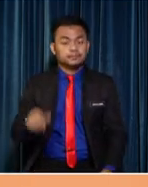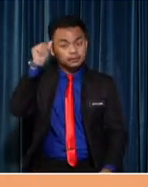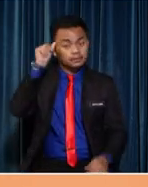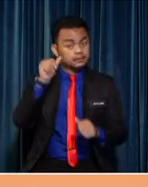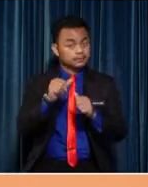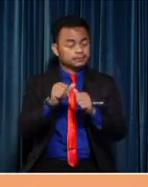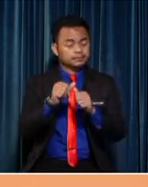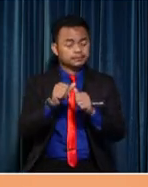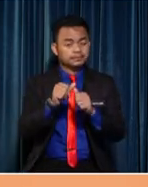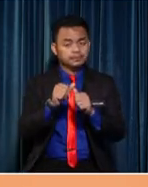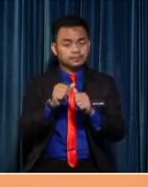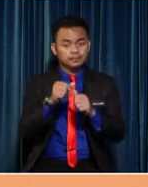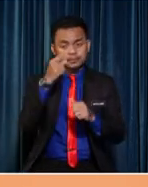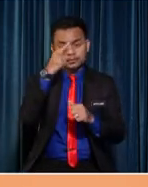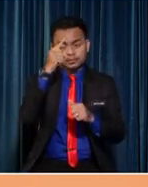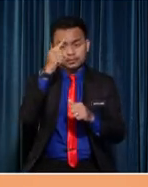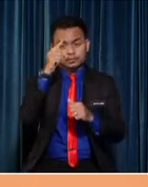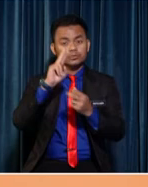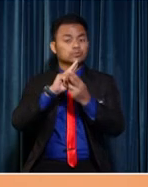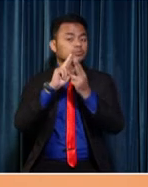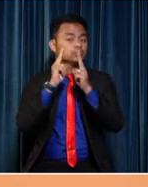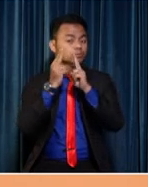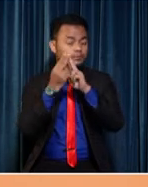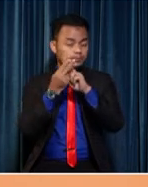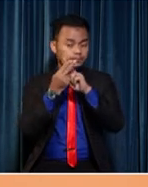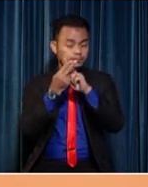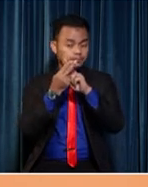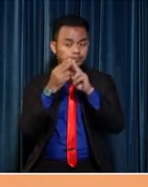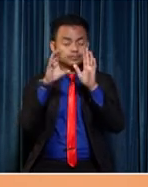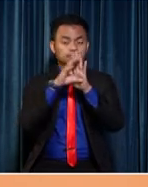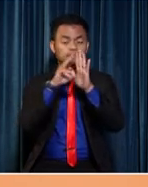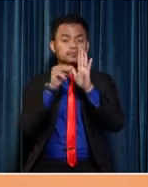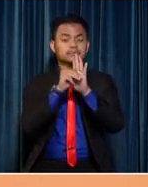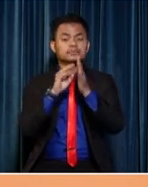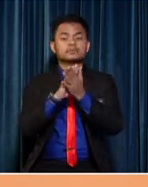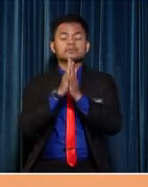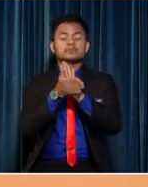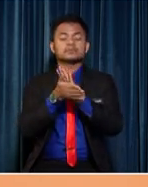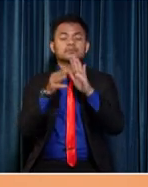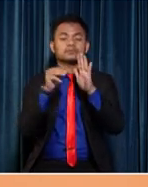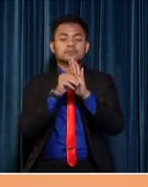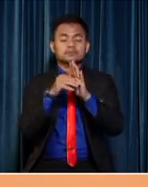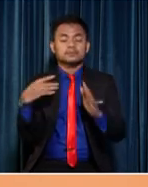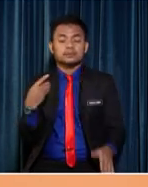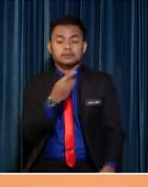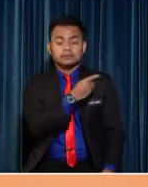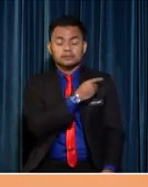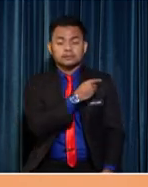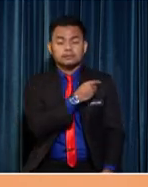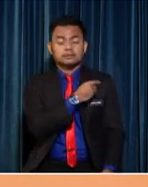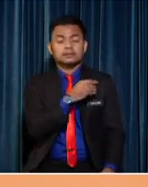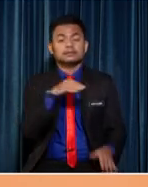Remember, in order to convert centimeter to meter, we have to